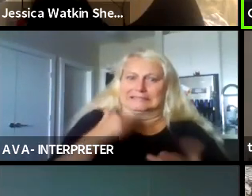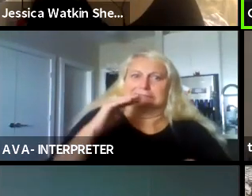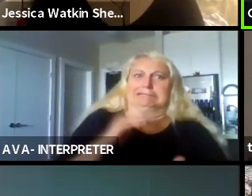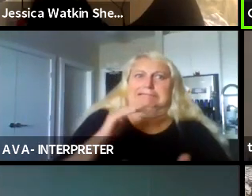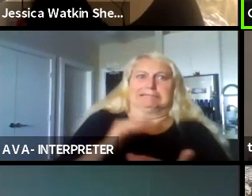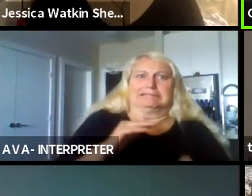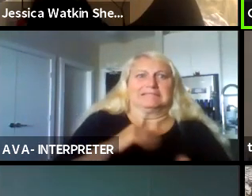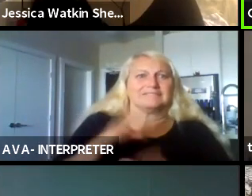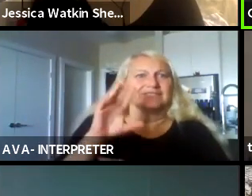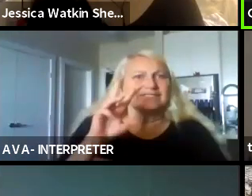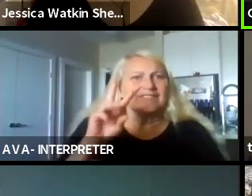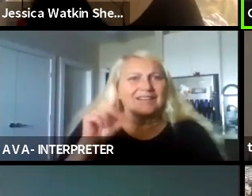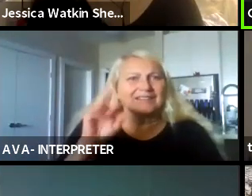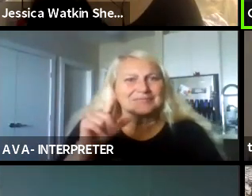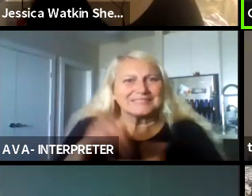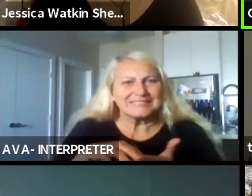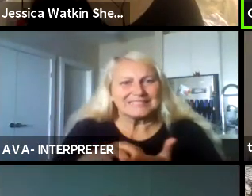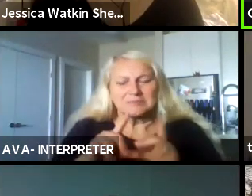too cooped up.